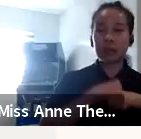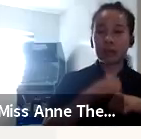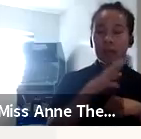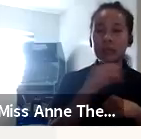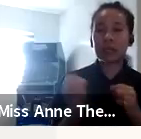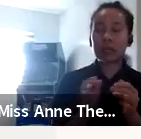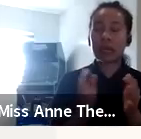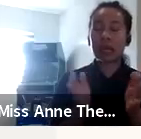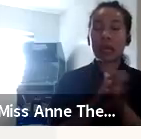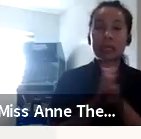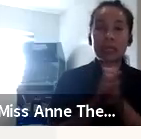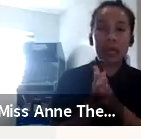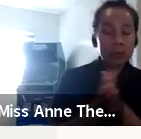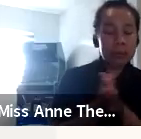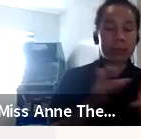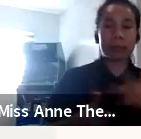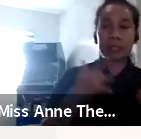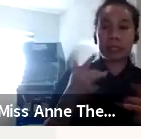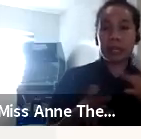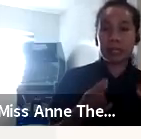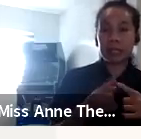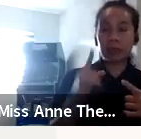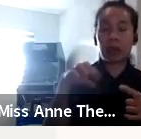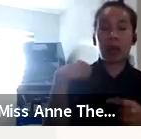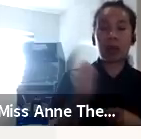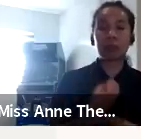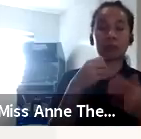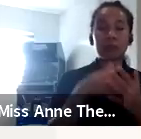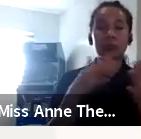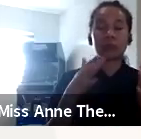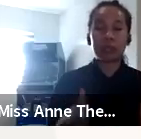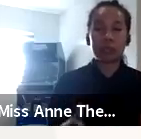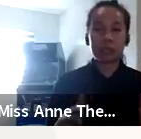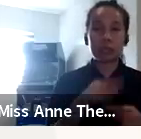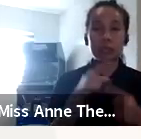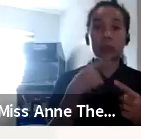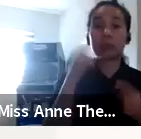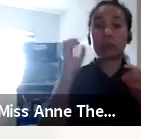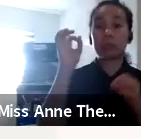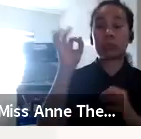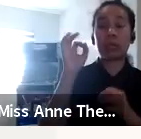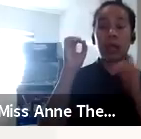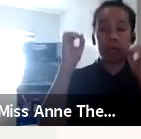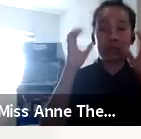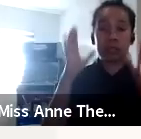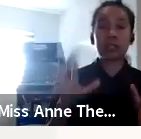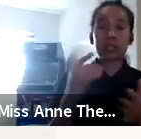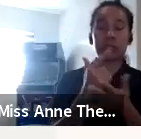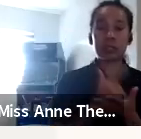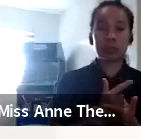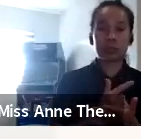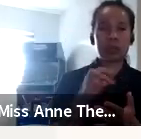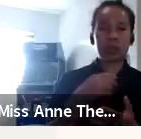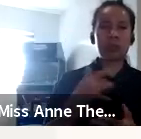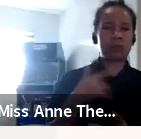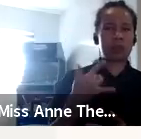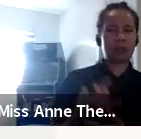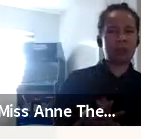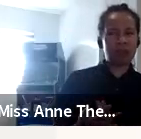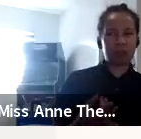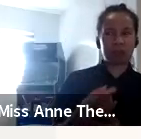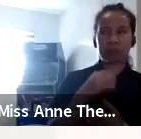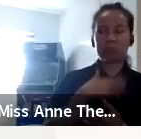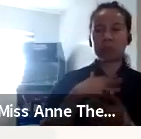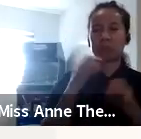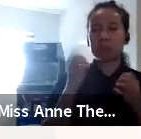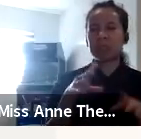our lessons because they feel it. They feel it if you do it just for the sake of doing it. They will feel it if you